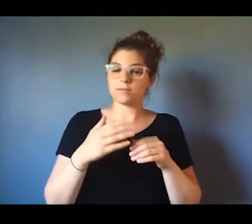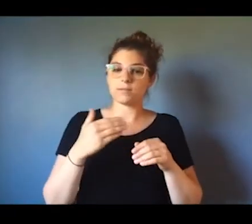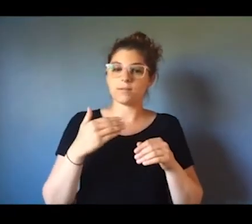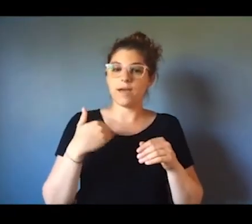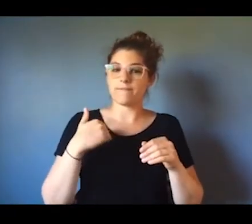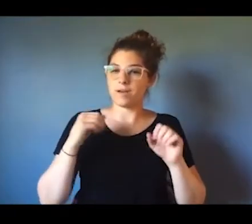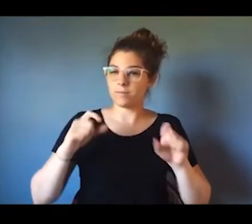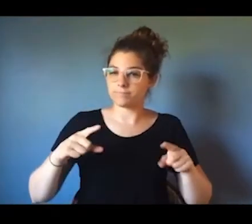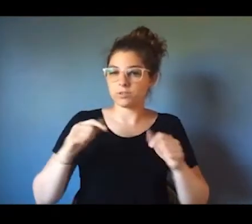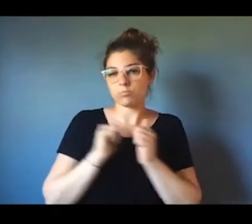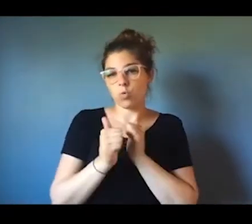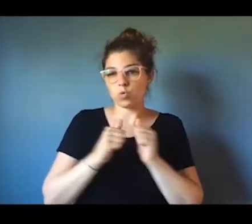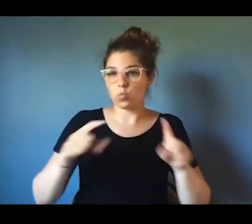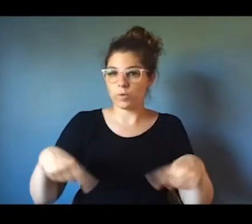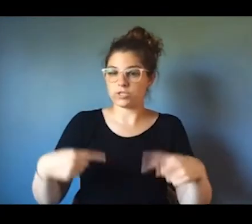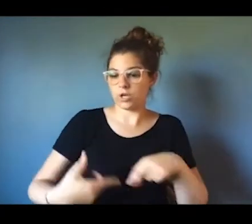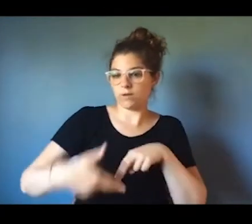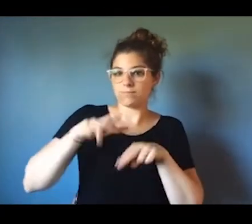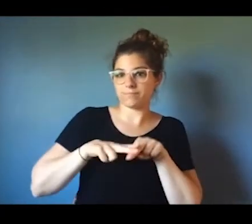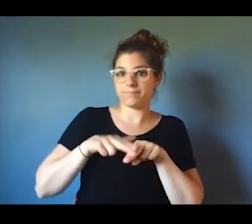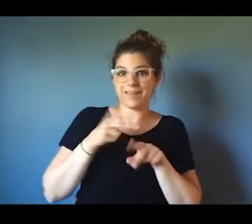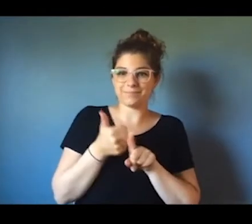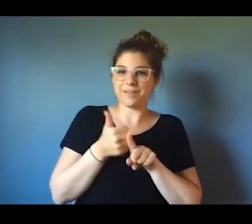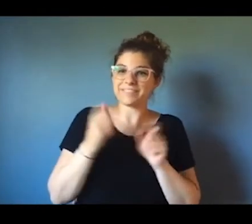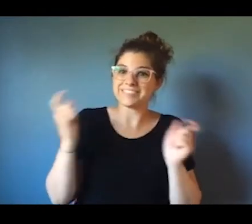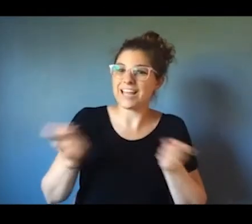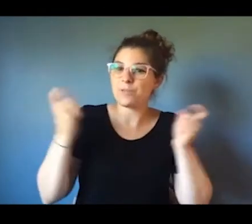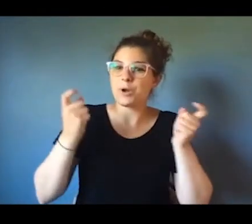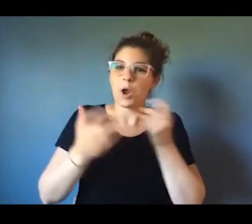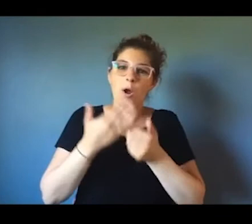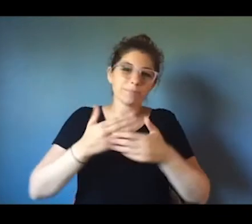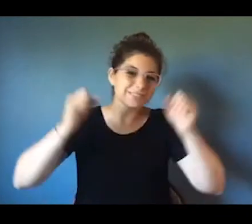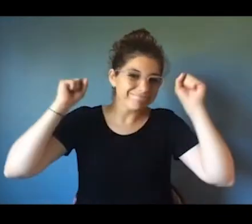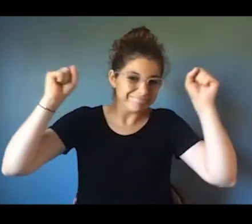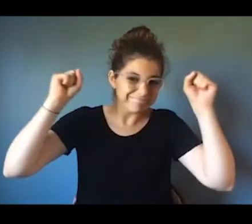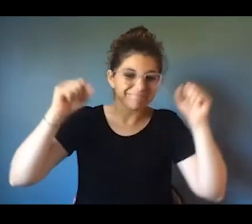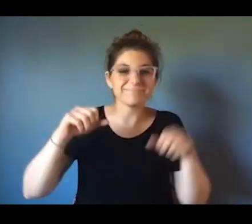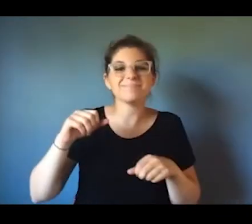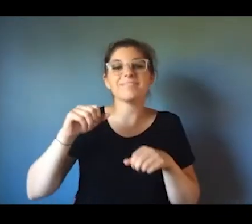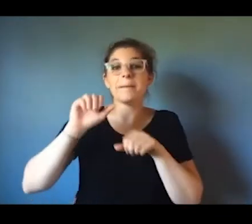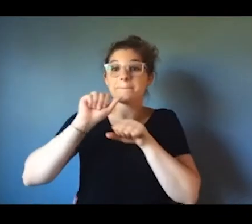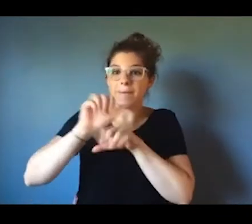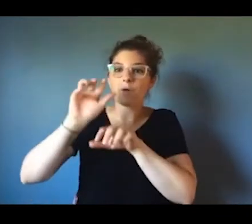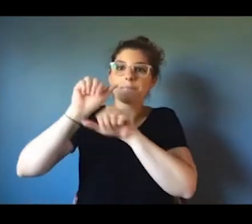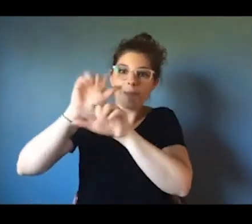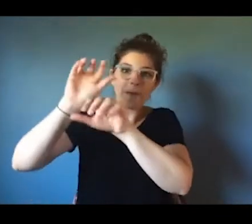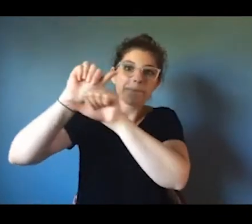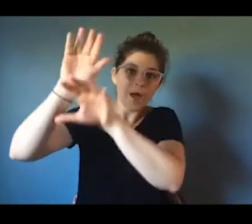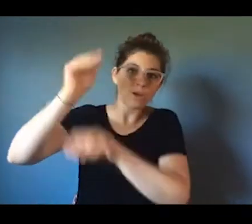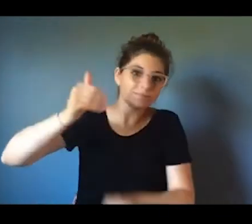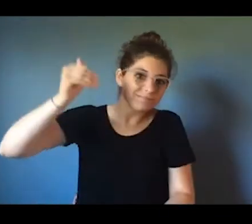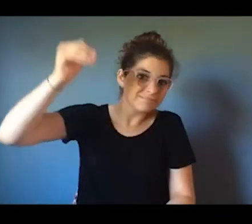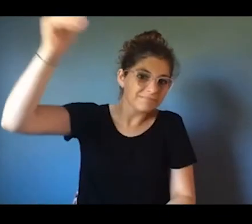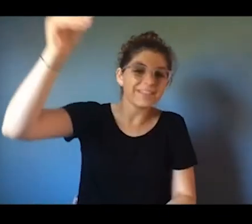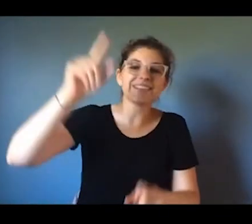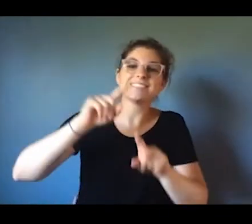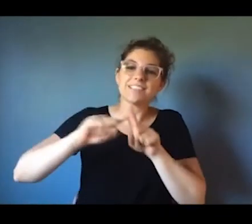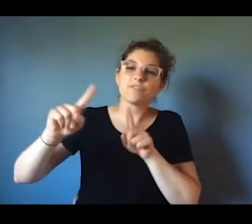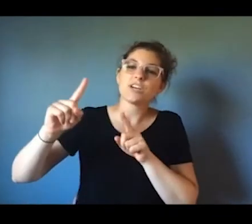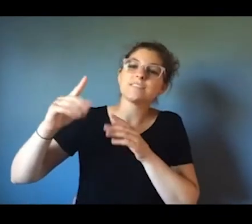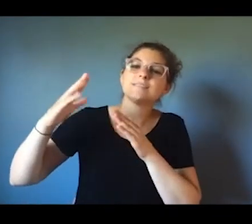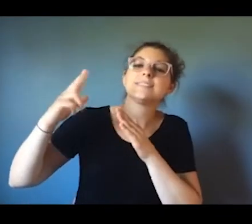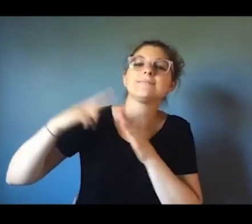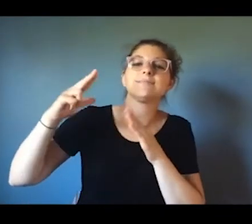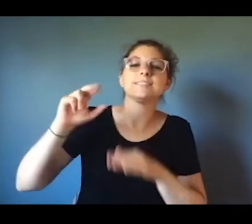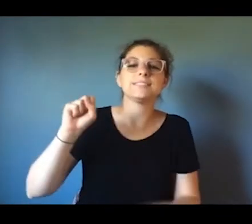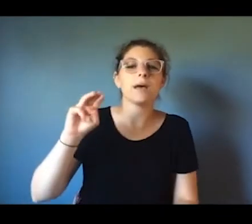in the foreground who's in a wheelchair, a sport wheelchair, and he's celebrating. He's got his arms up, all these mountain peaks, and each mountain peak